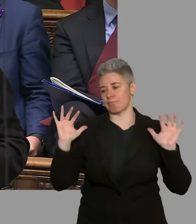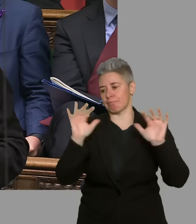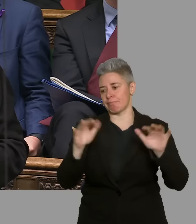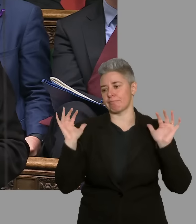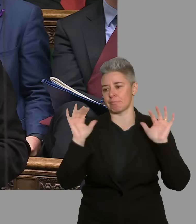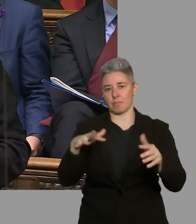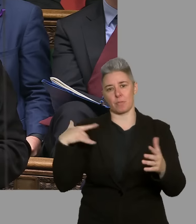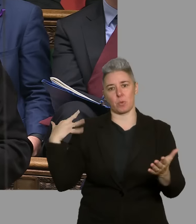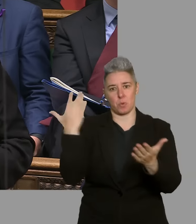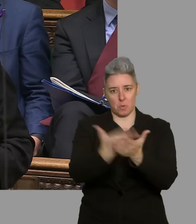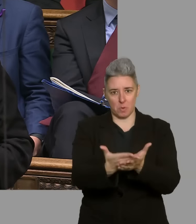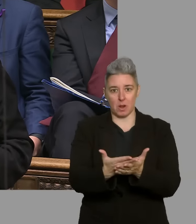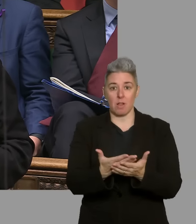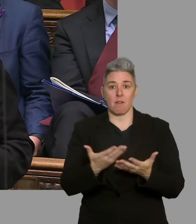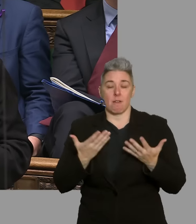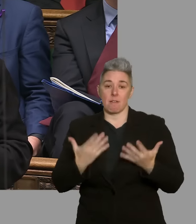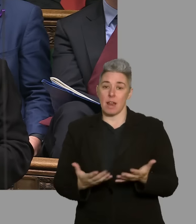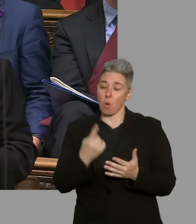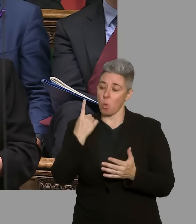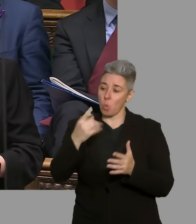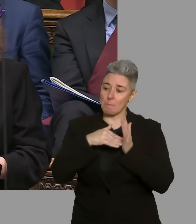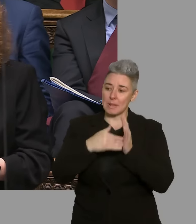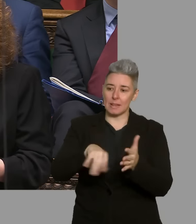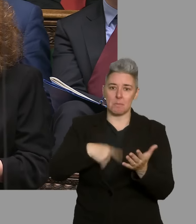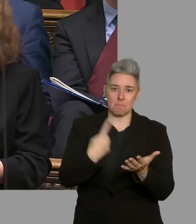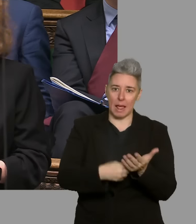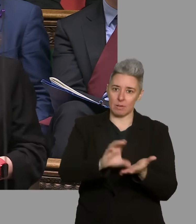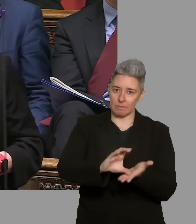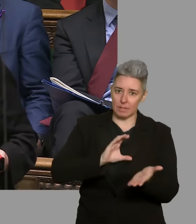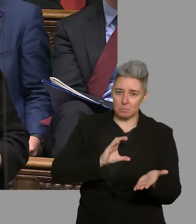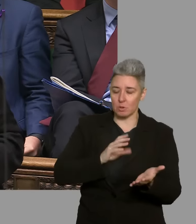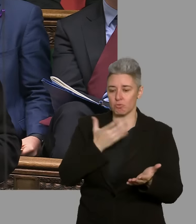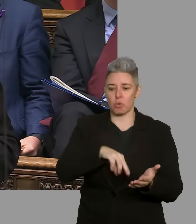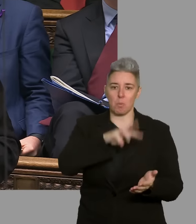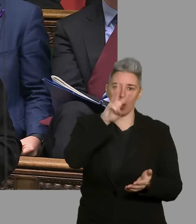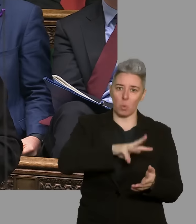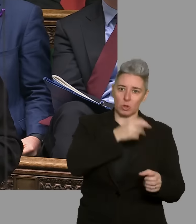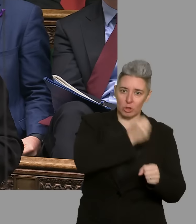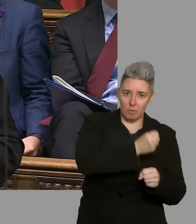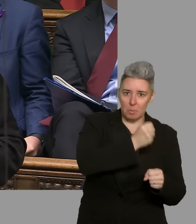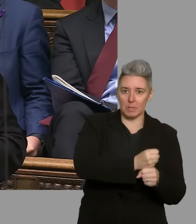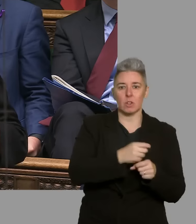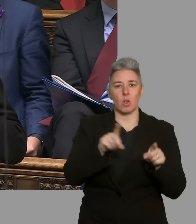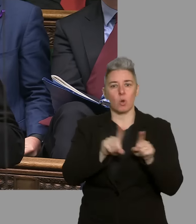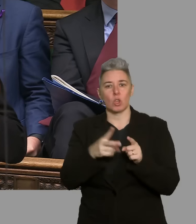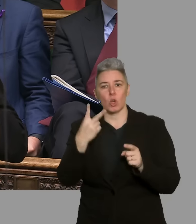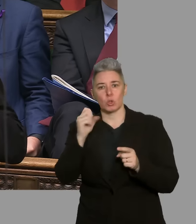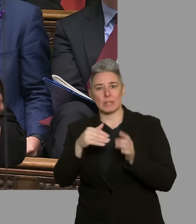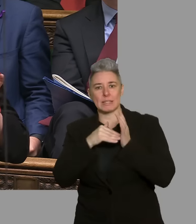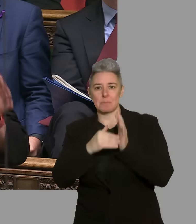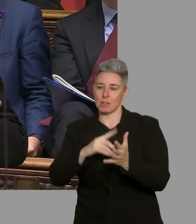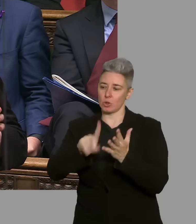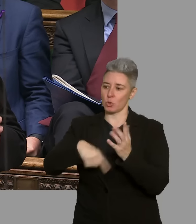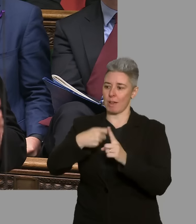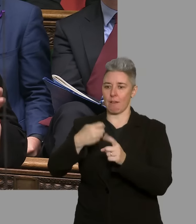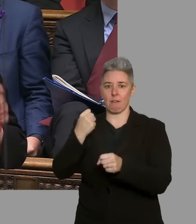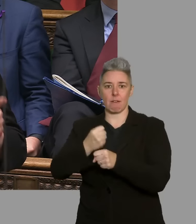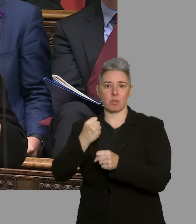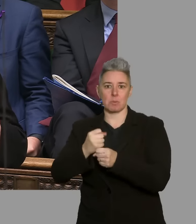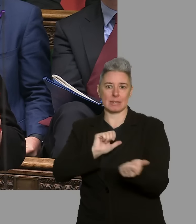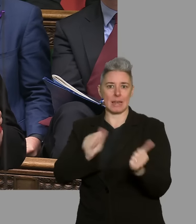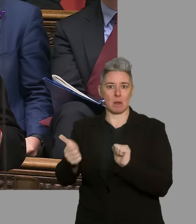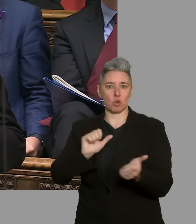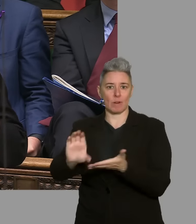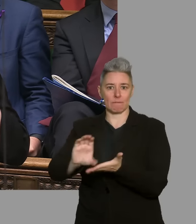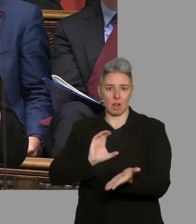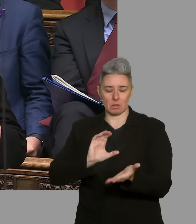neighbourhood fund, Rill is on the up. Does the Prime Minister agree with me that only with two Labour governments